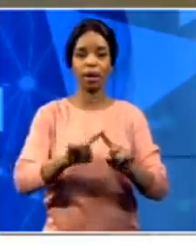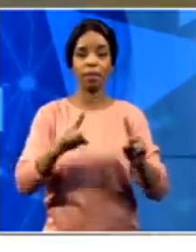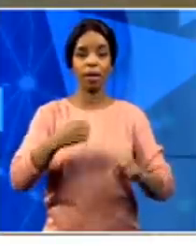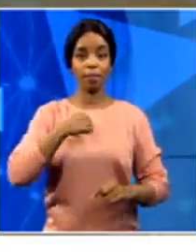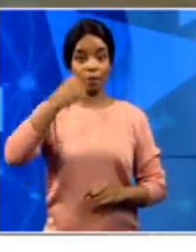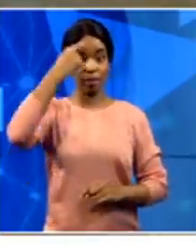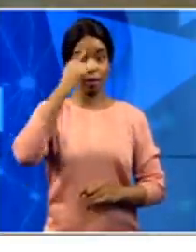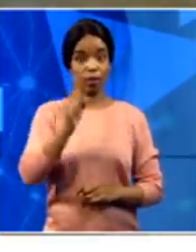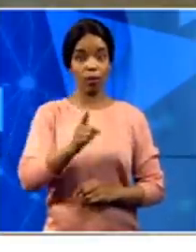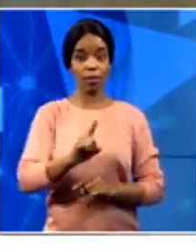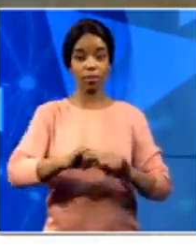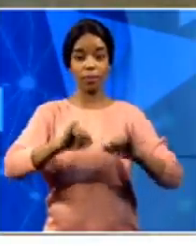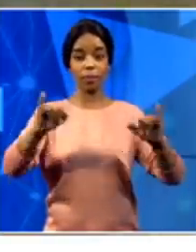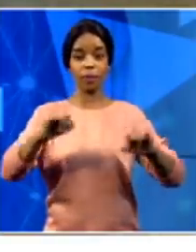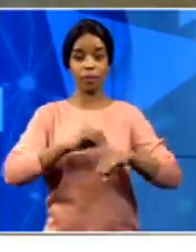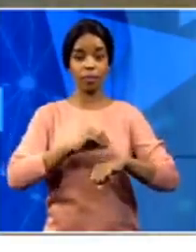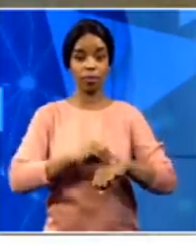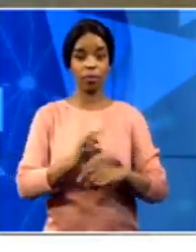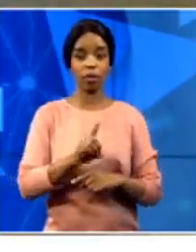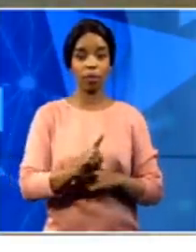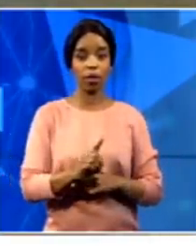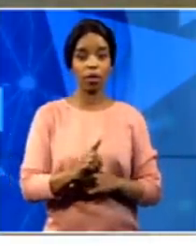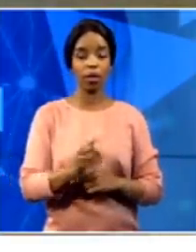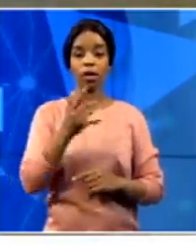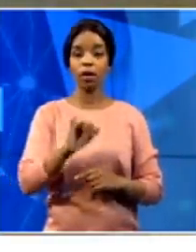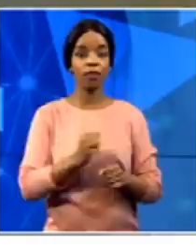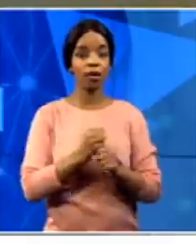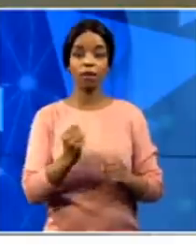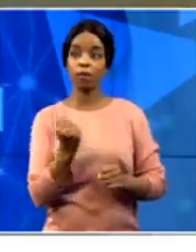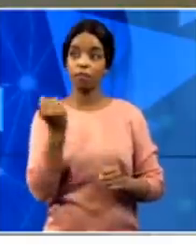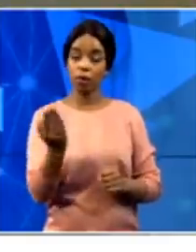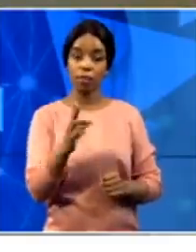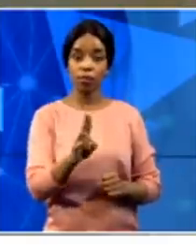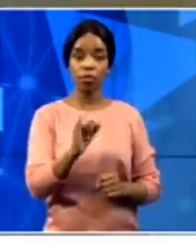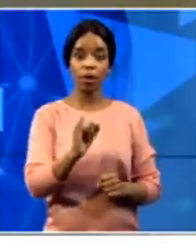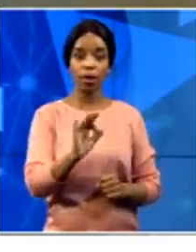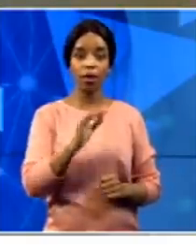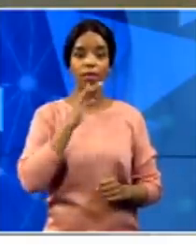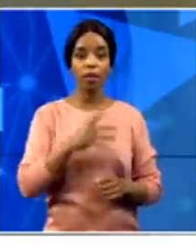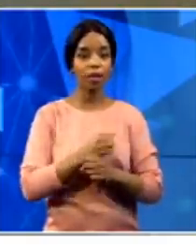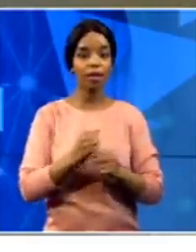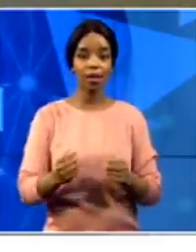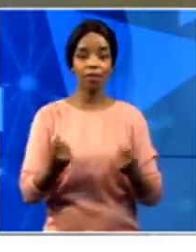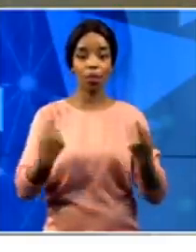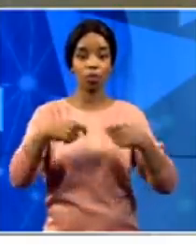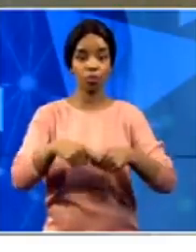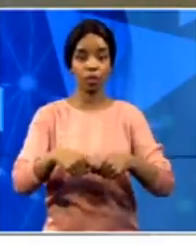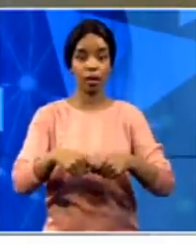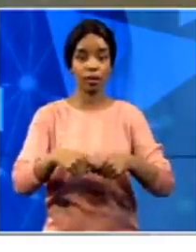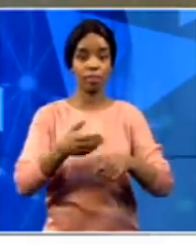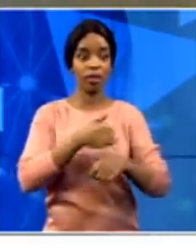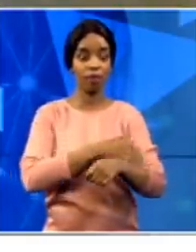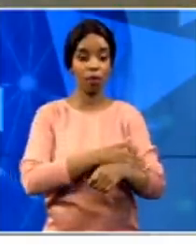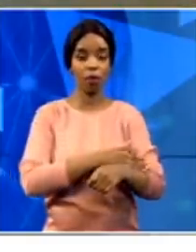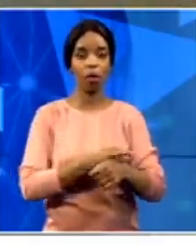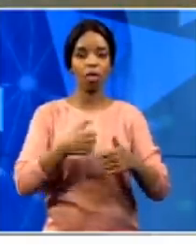like Richard, if you're not registered for UIF, you've never registered, you've never declared and contributed, it becomes difficult for us to pay people